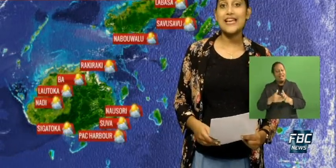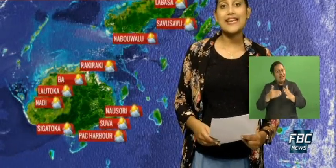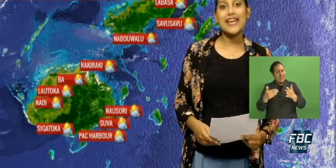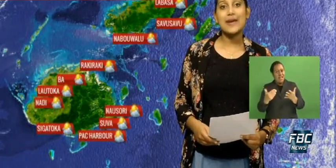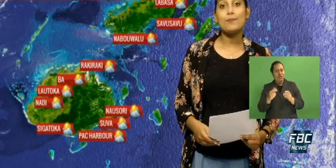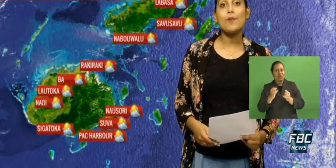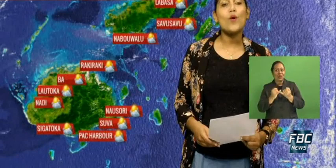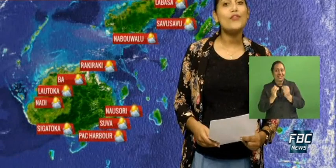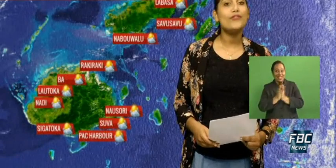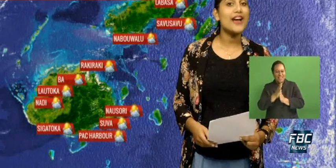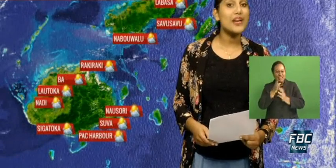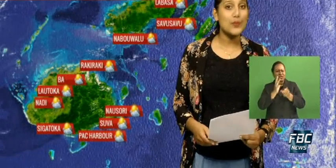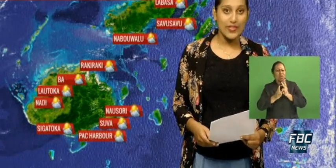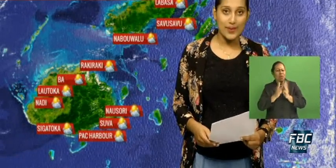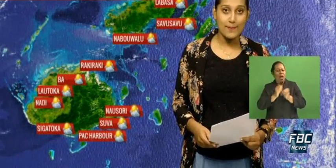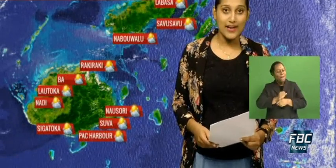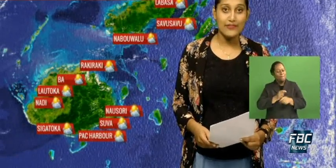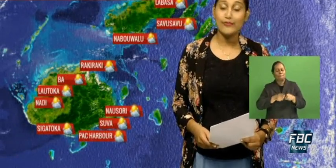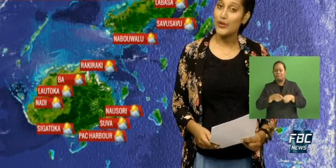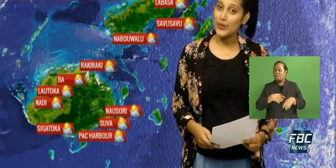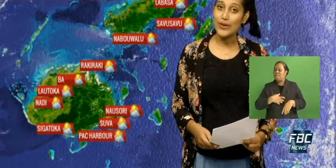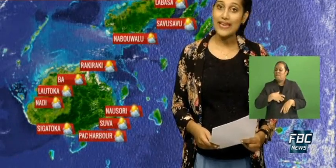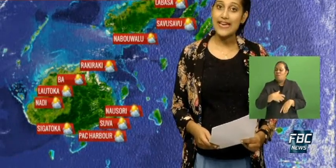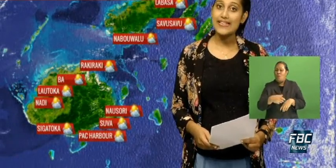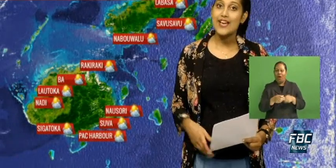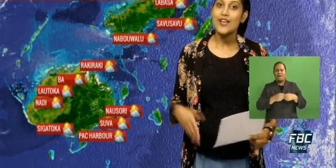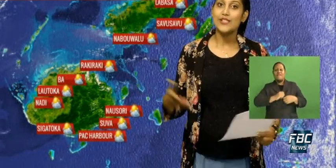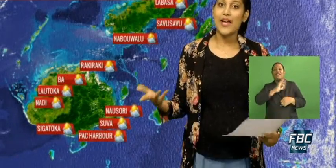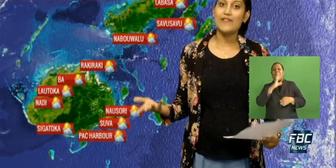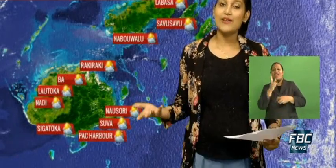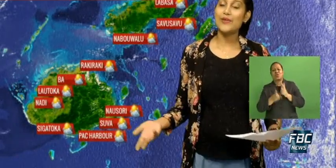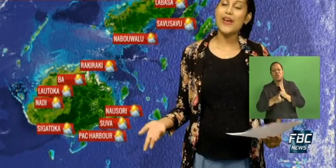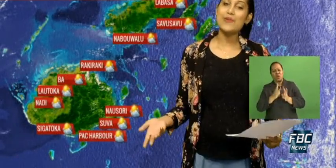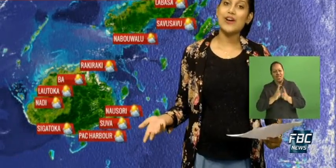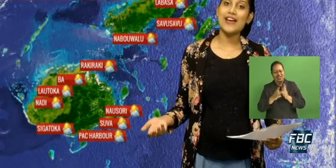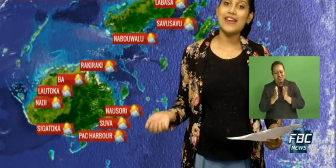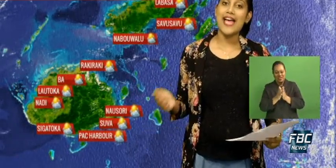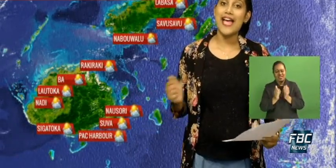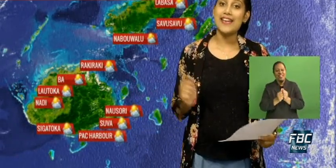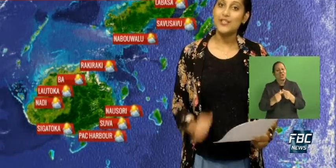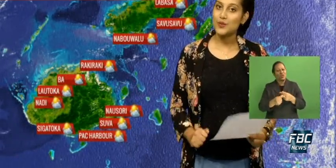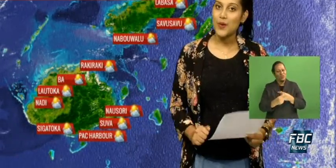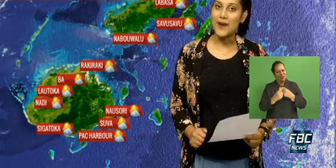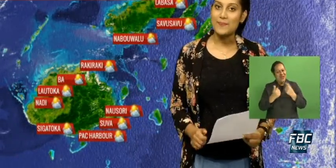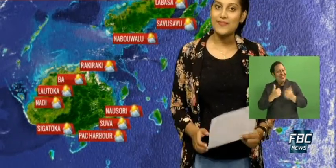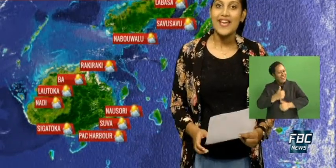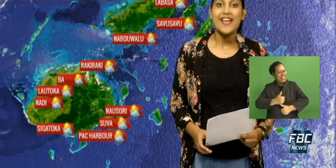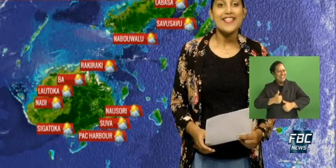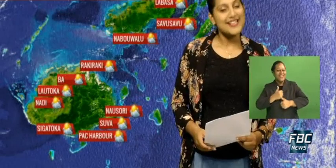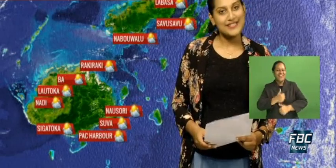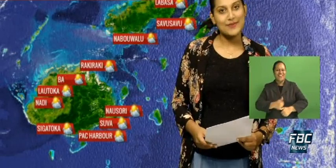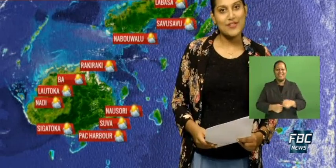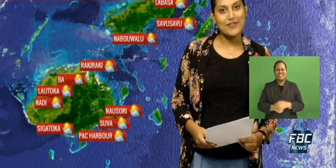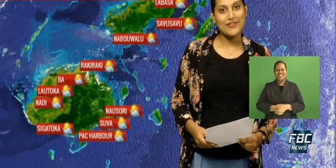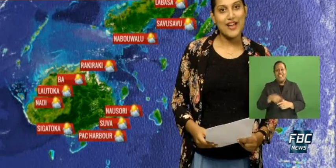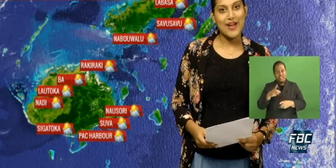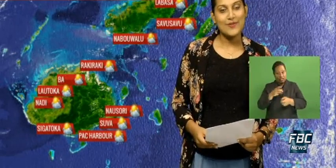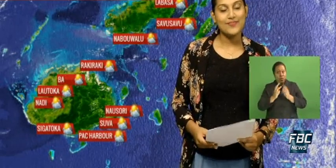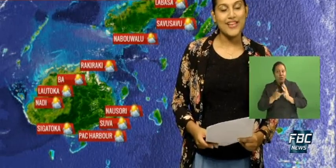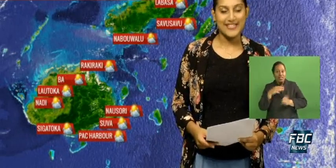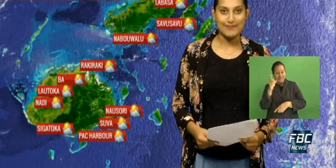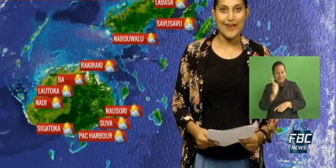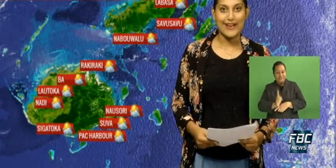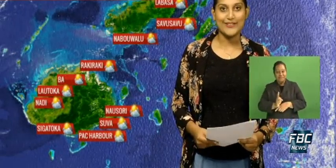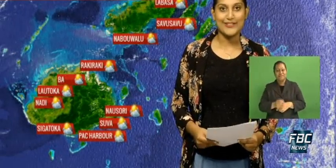to Sunday, more fine weather backed for your weekend. So have a great one and enjoy. That's the weather for